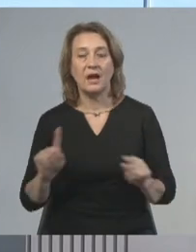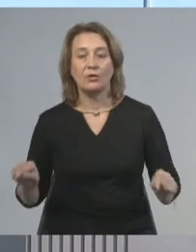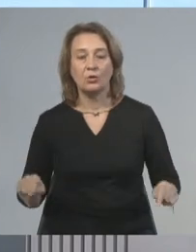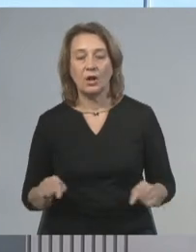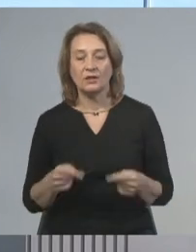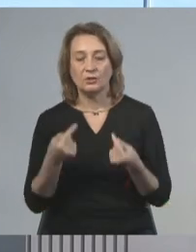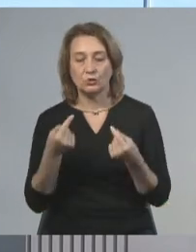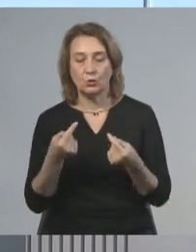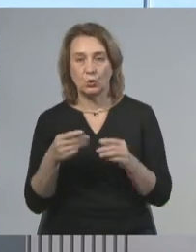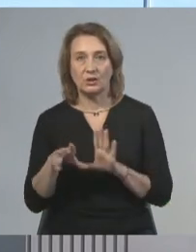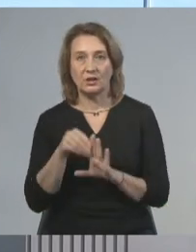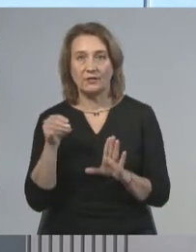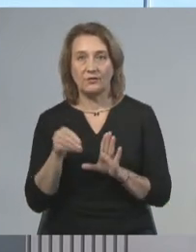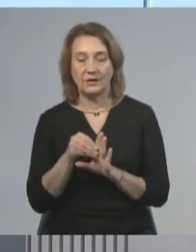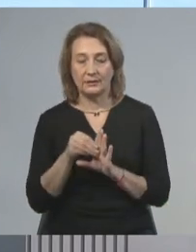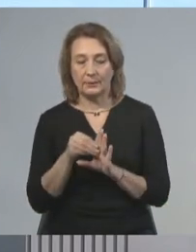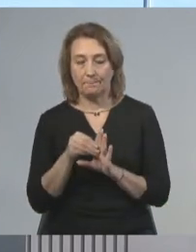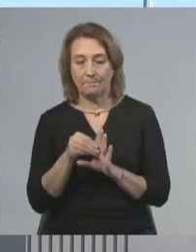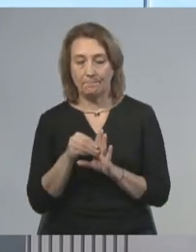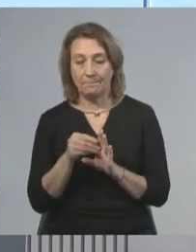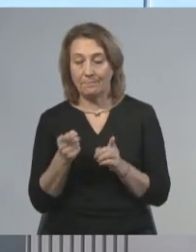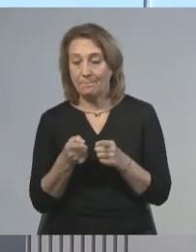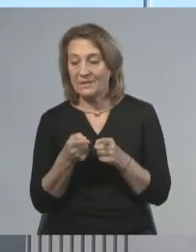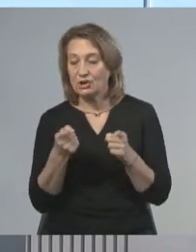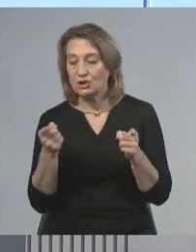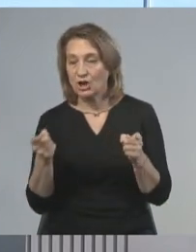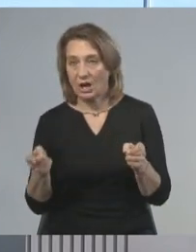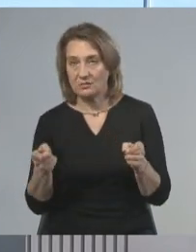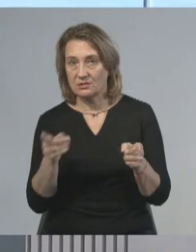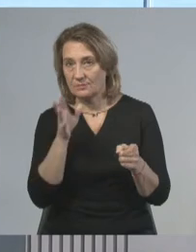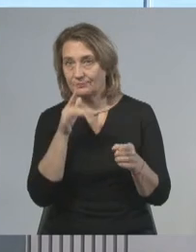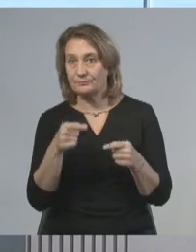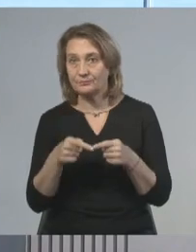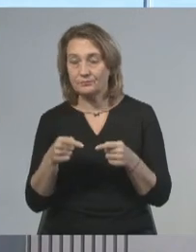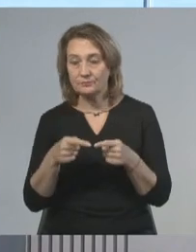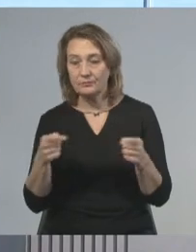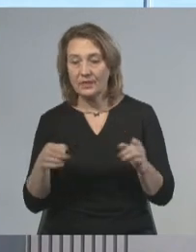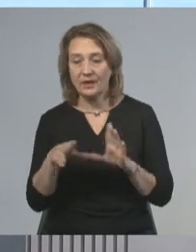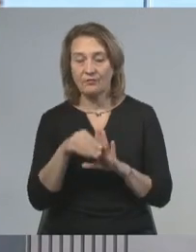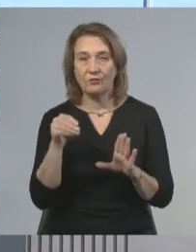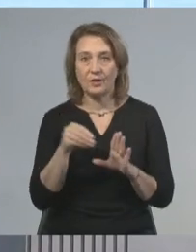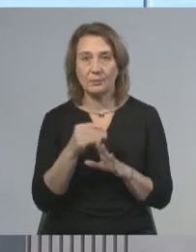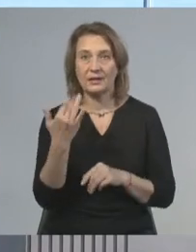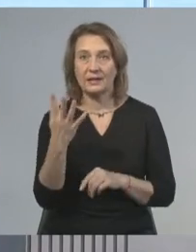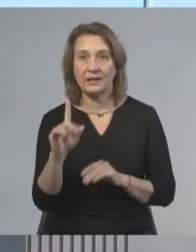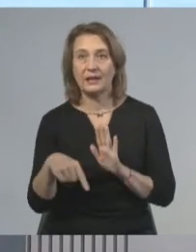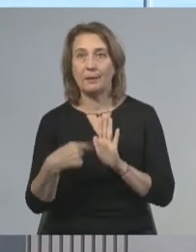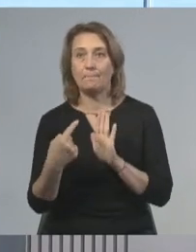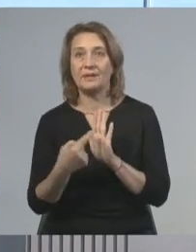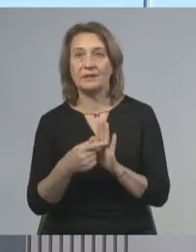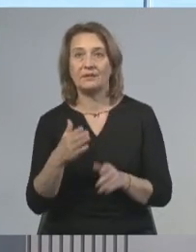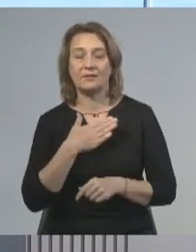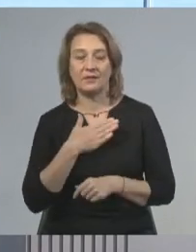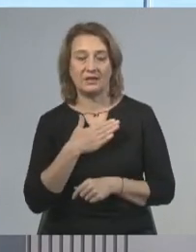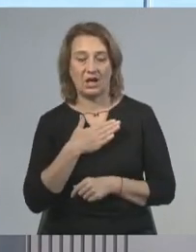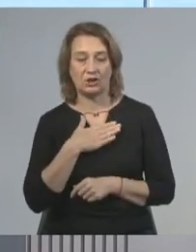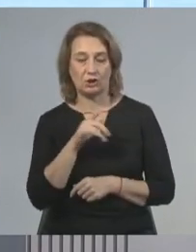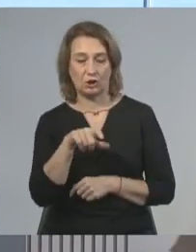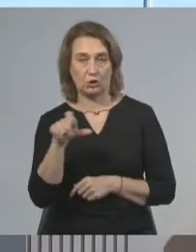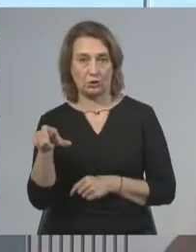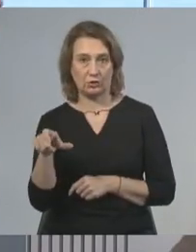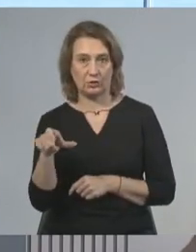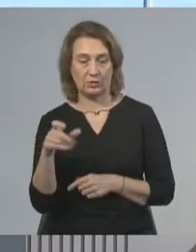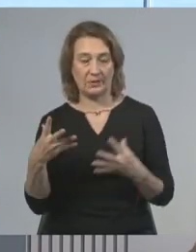you know recommendations on how to organize elections during covet 19 i have several topical questions from our